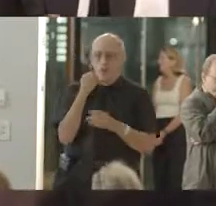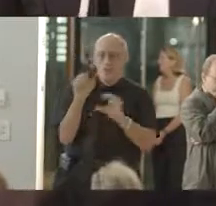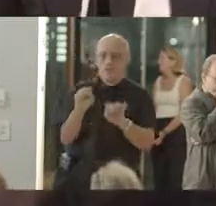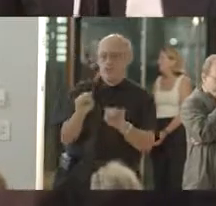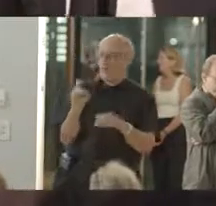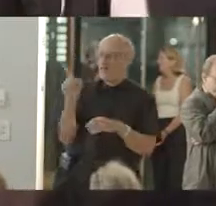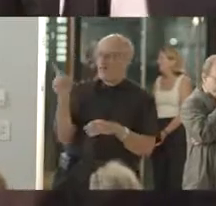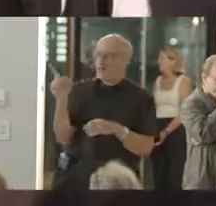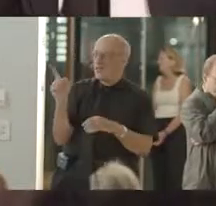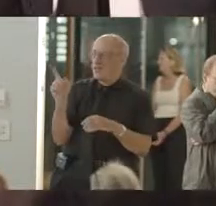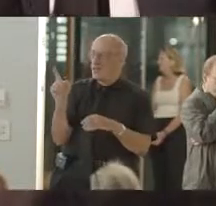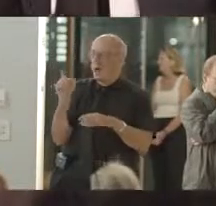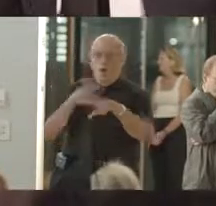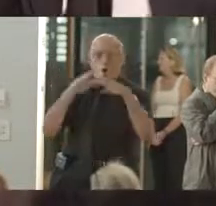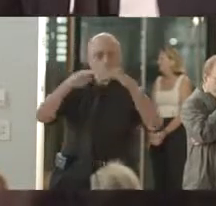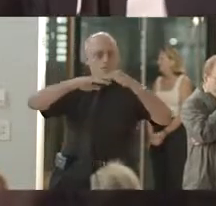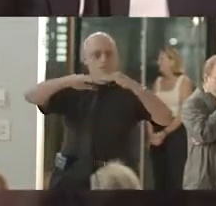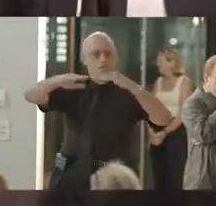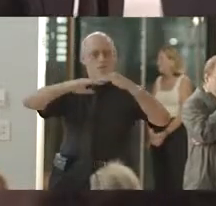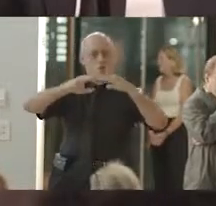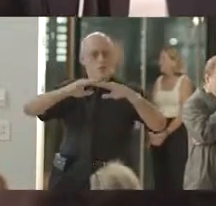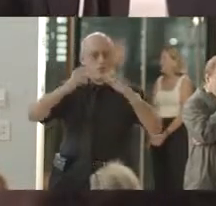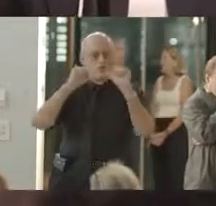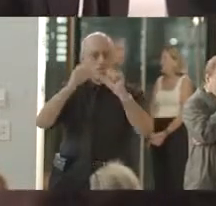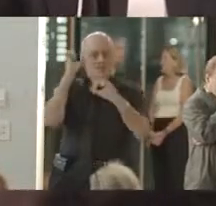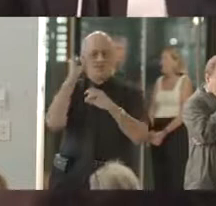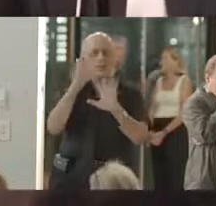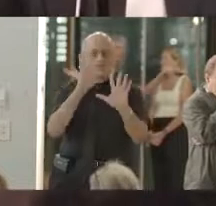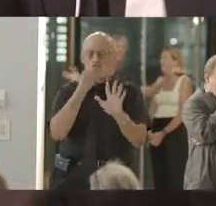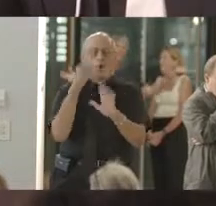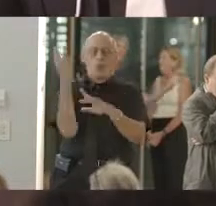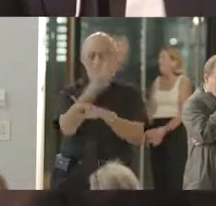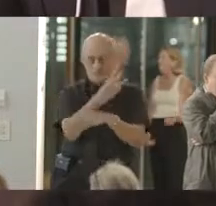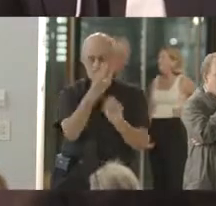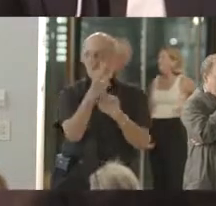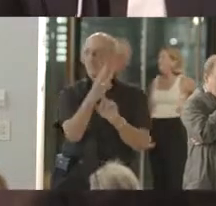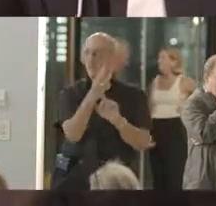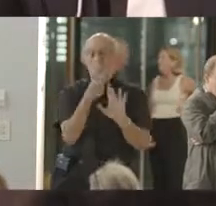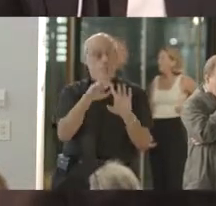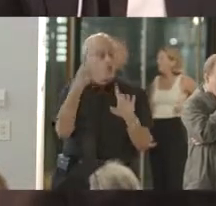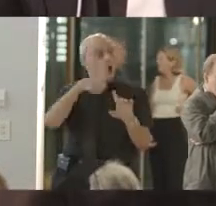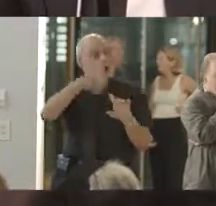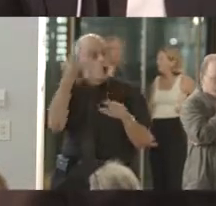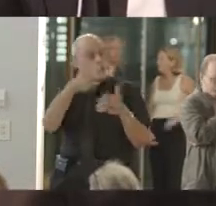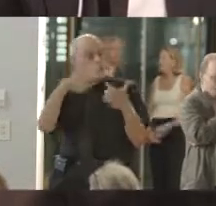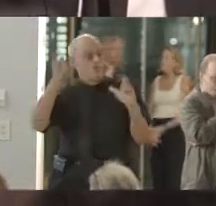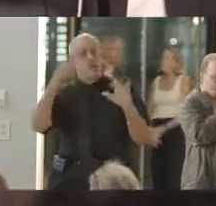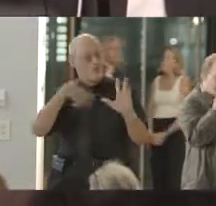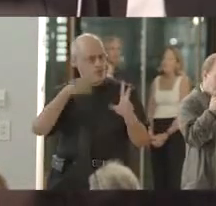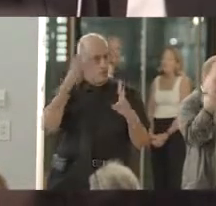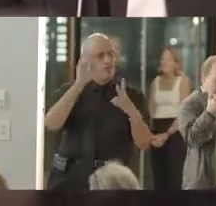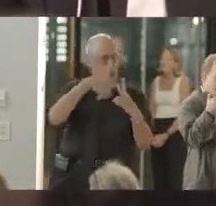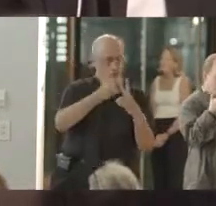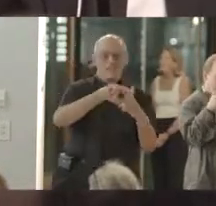Potentially along the platform here as it moves west. But then the other big one, or there's 2 that we're